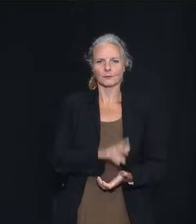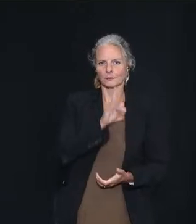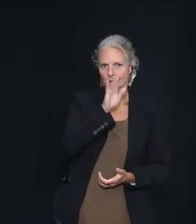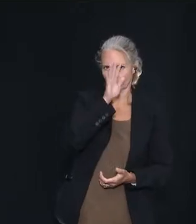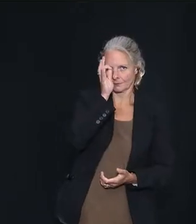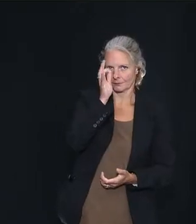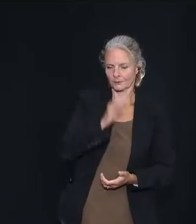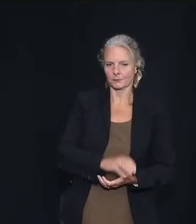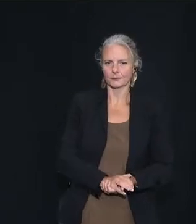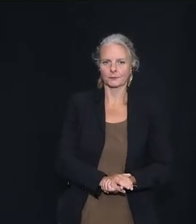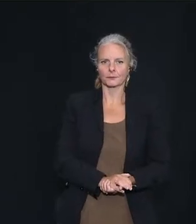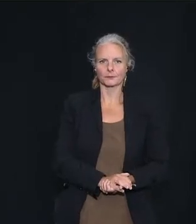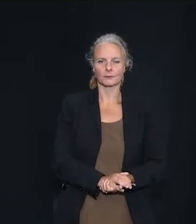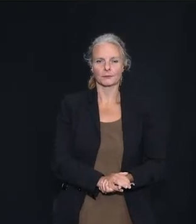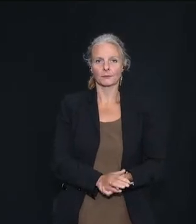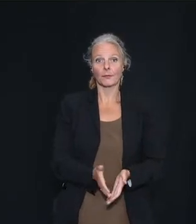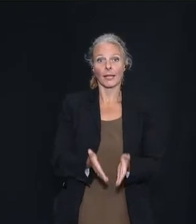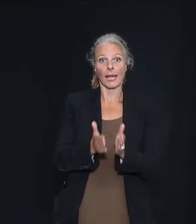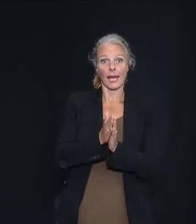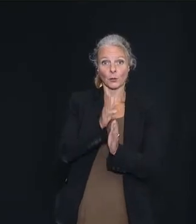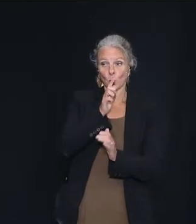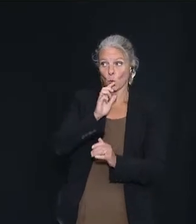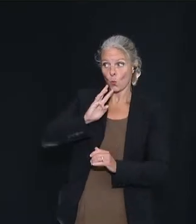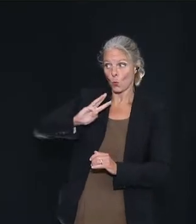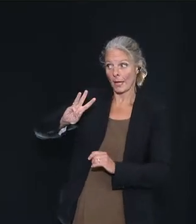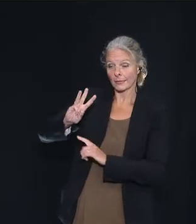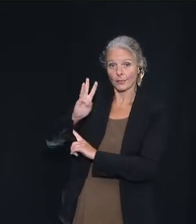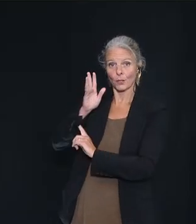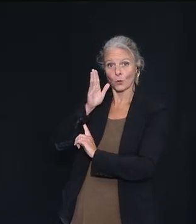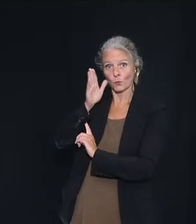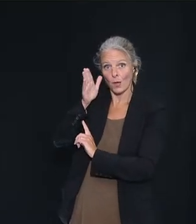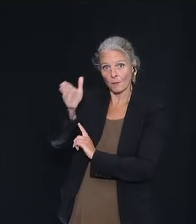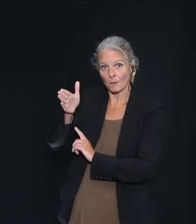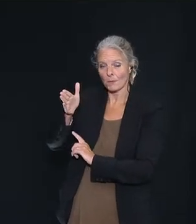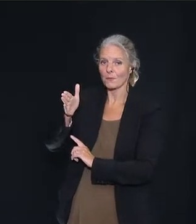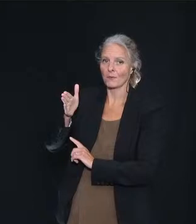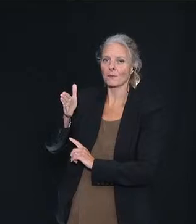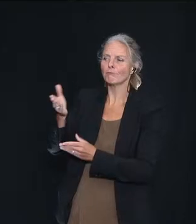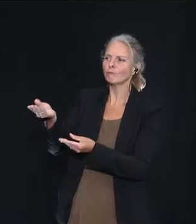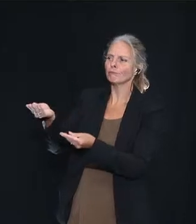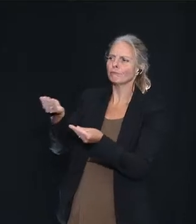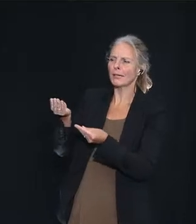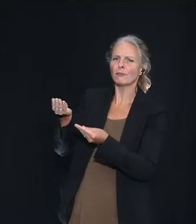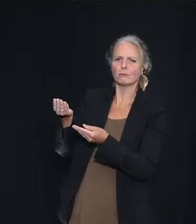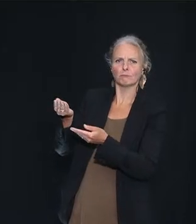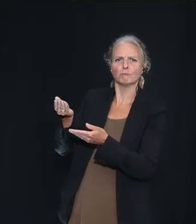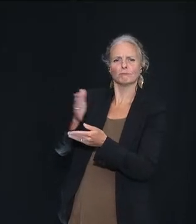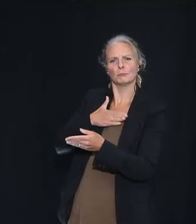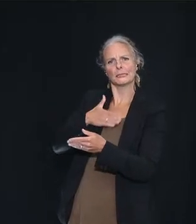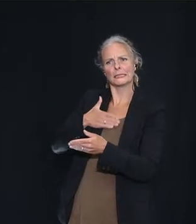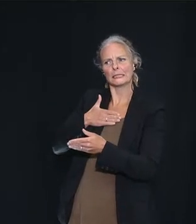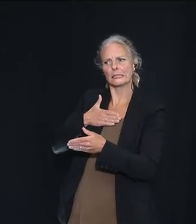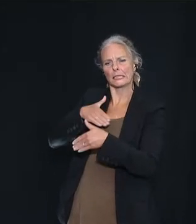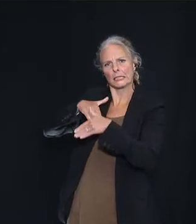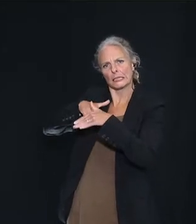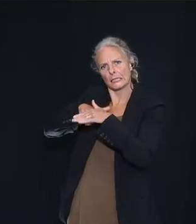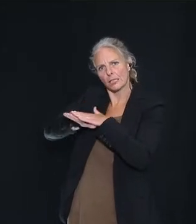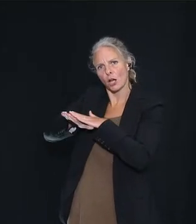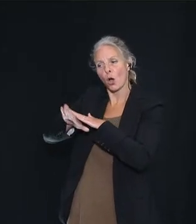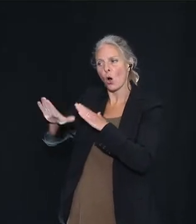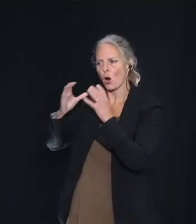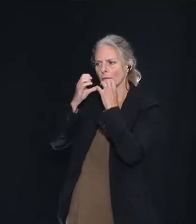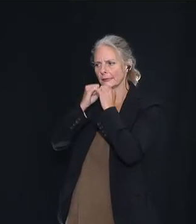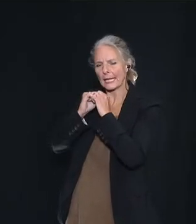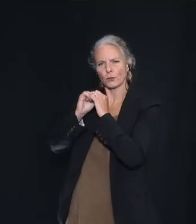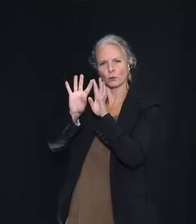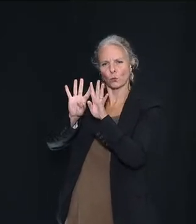I asked the Western grandmother to give us access to the sacred circle of